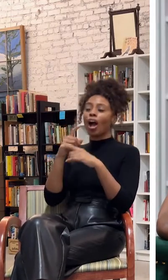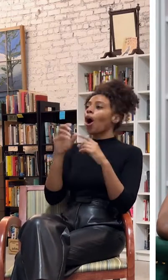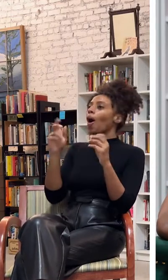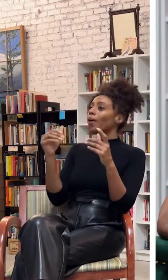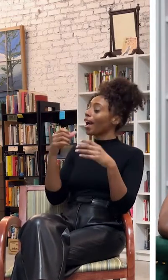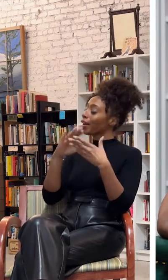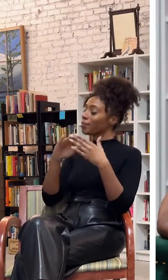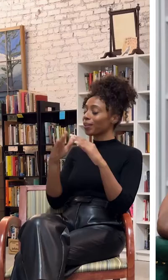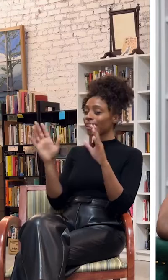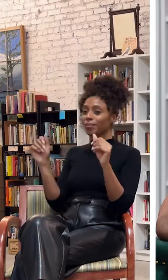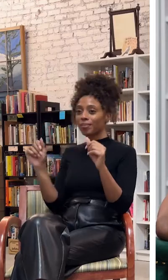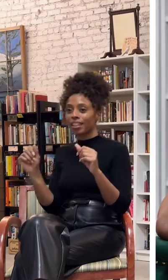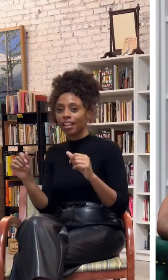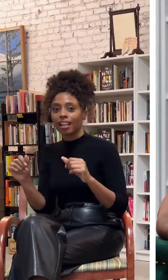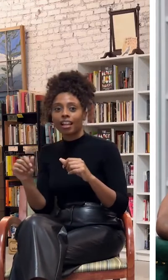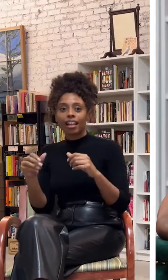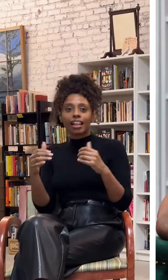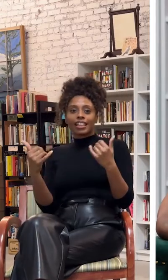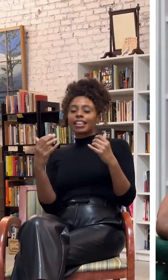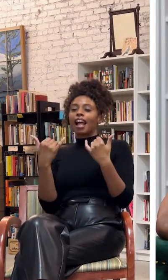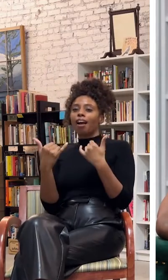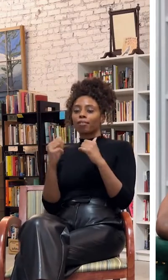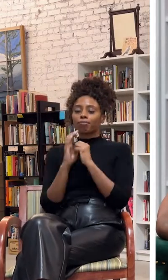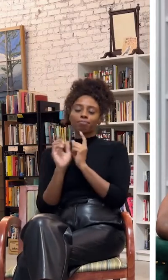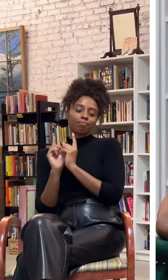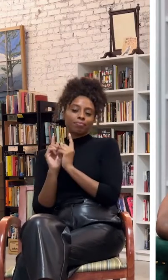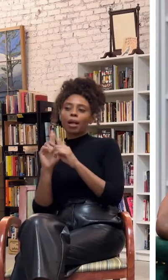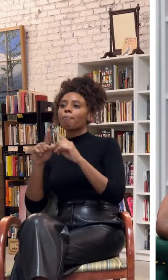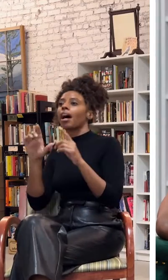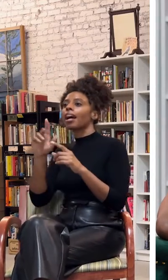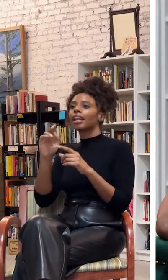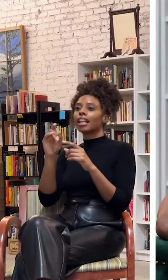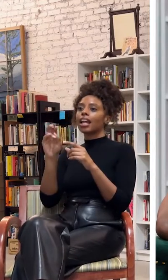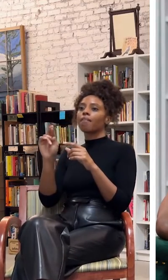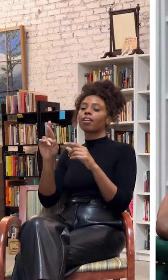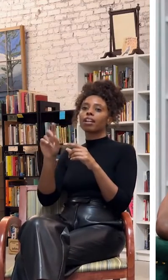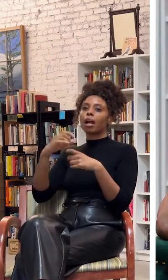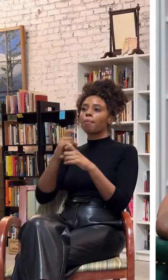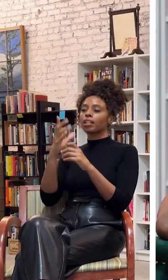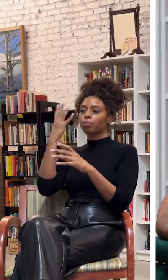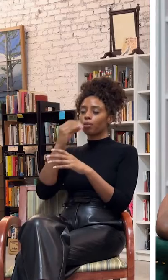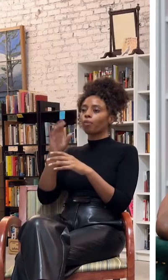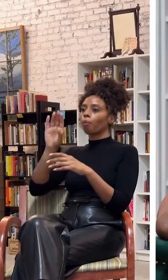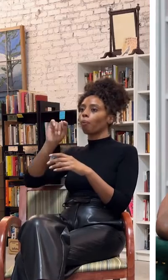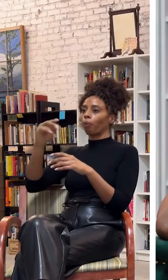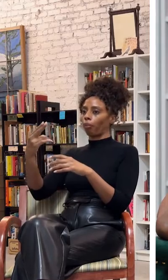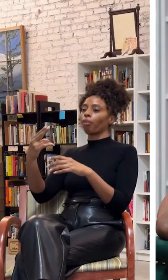Okay, community. You're not cozy. Kleaver did this really beautiful booth, and the